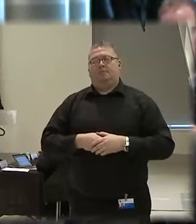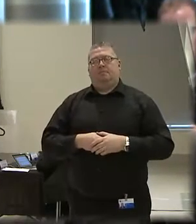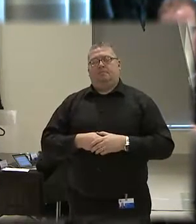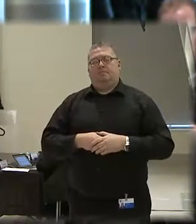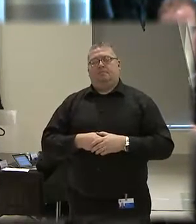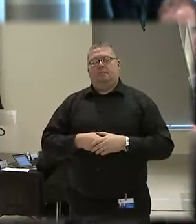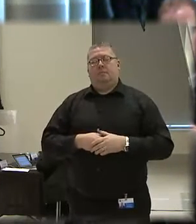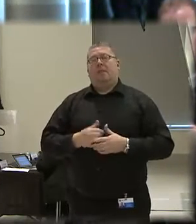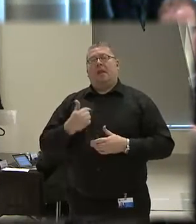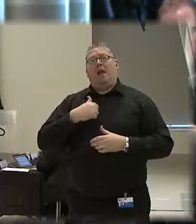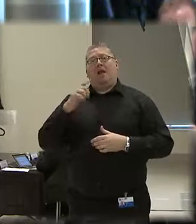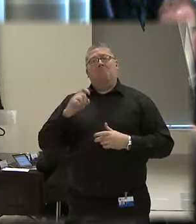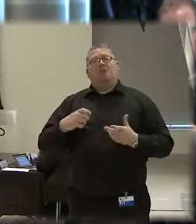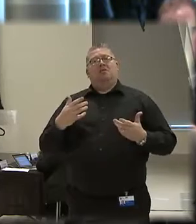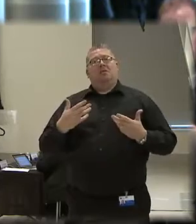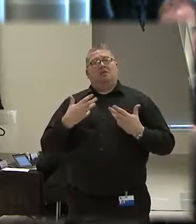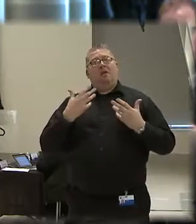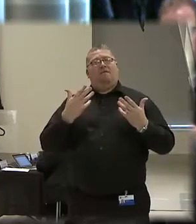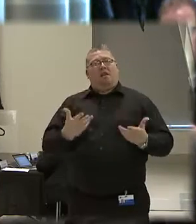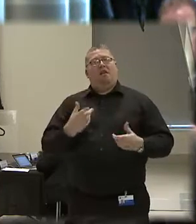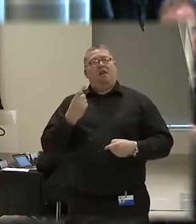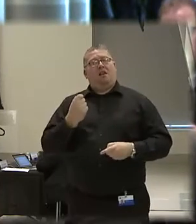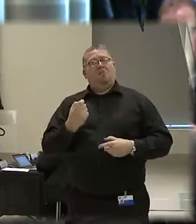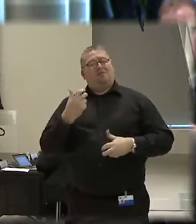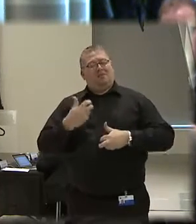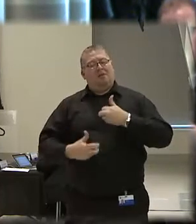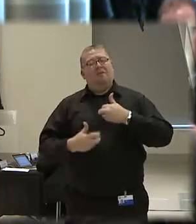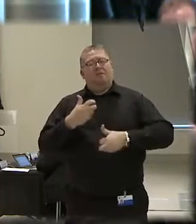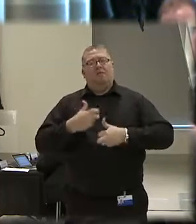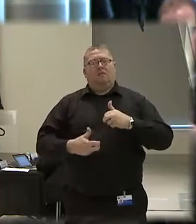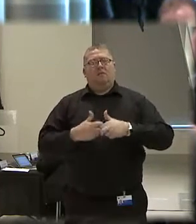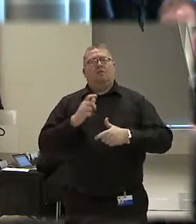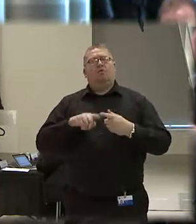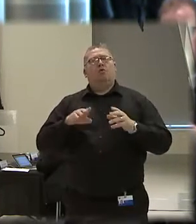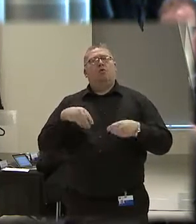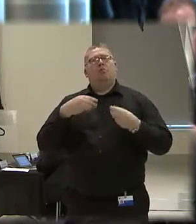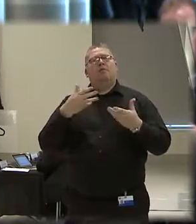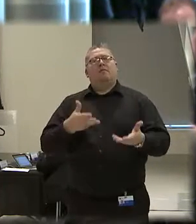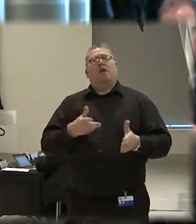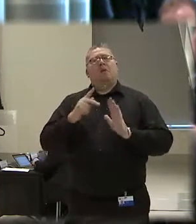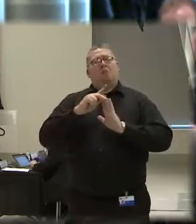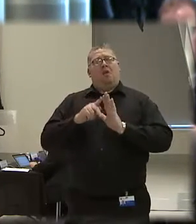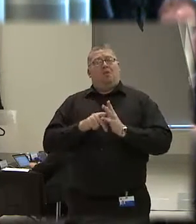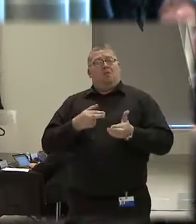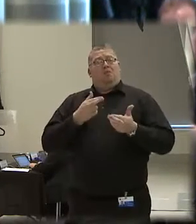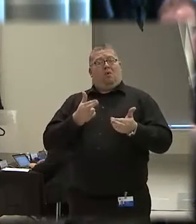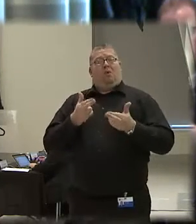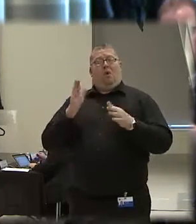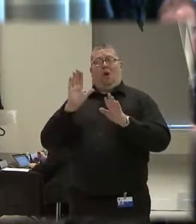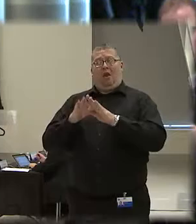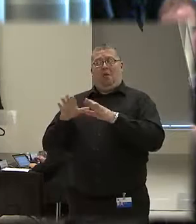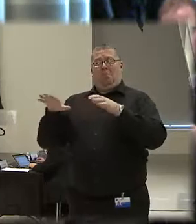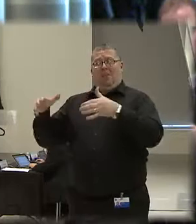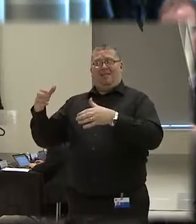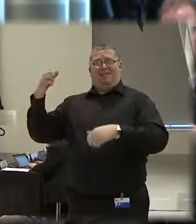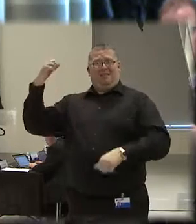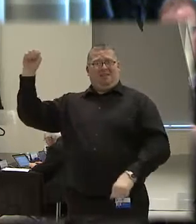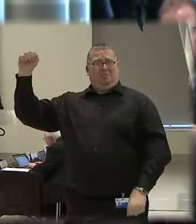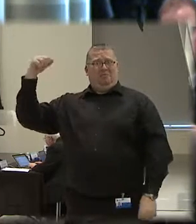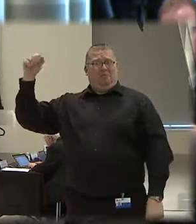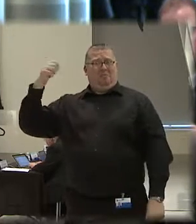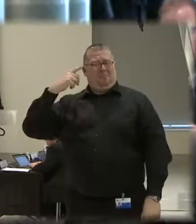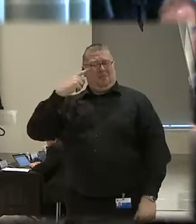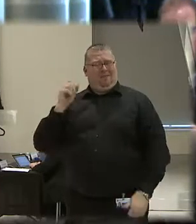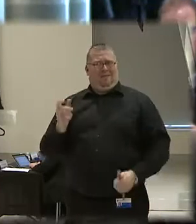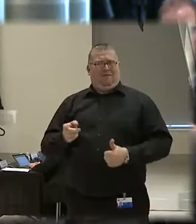I must confess that it was somewhat difficult to provide policy recommendations on mass demonstrations because